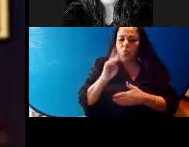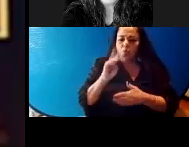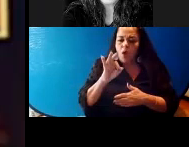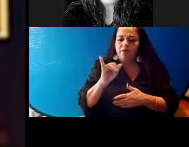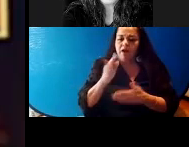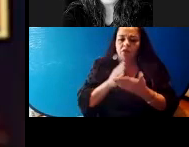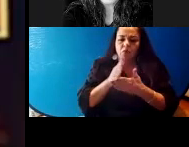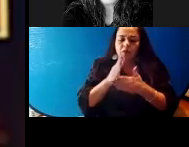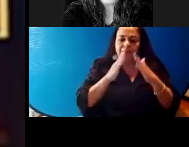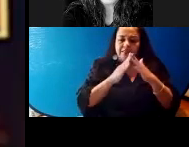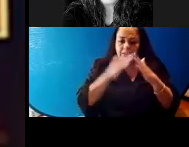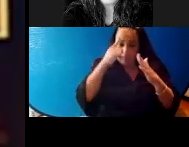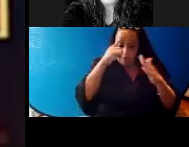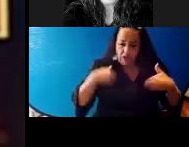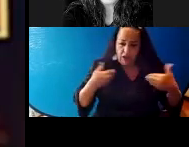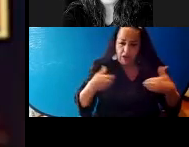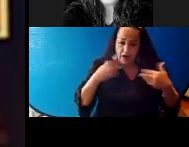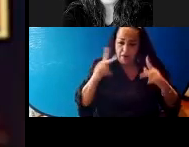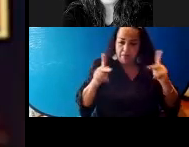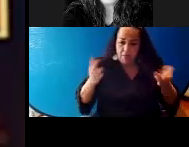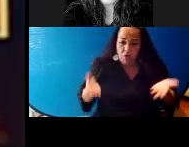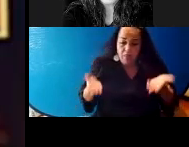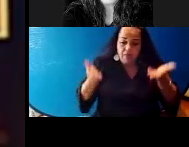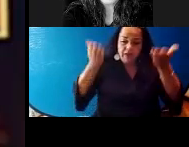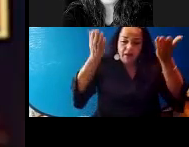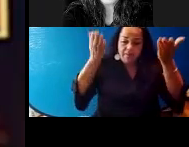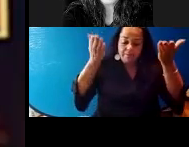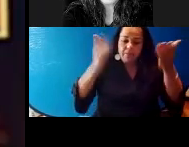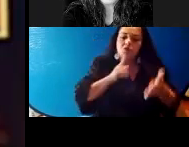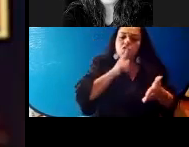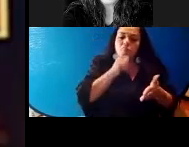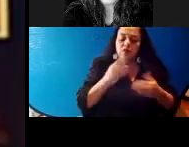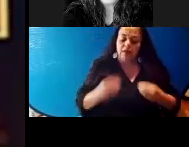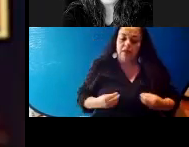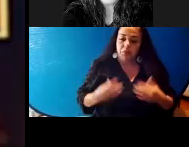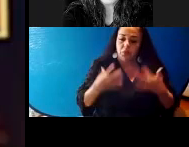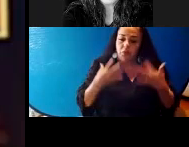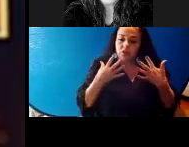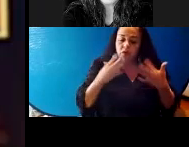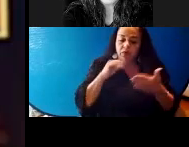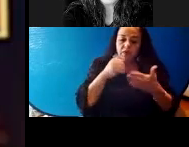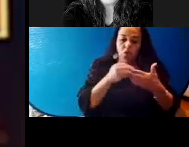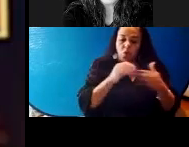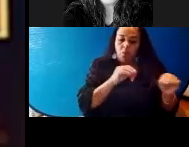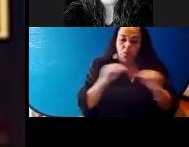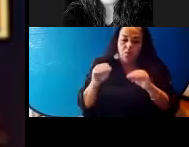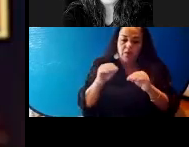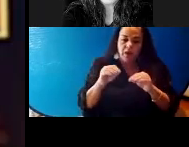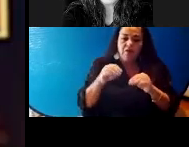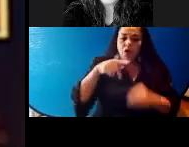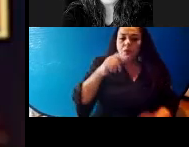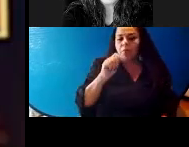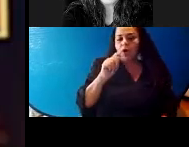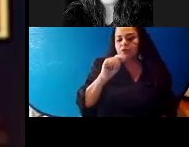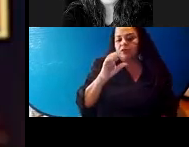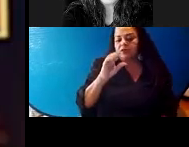things like that that young people really lifted up is just really inspirational. And this whole notion of participatory budgeting and what would